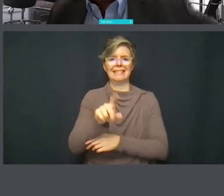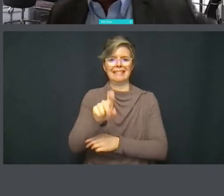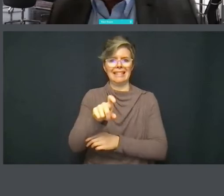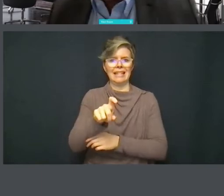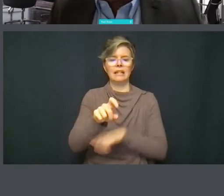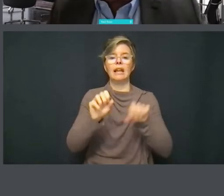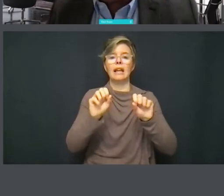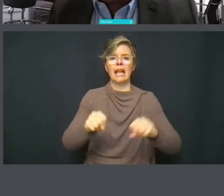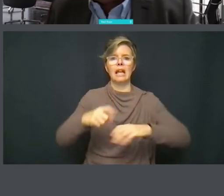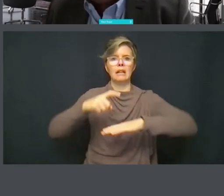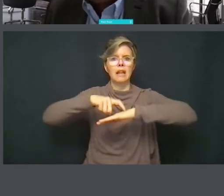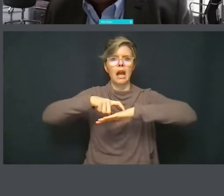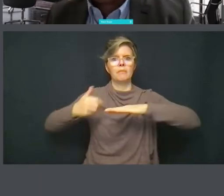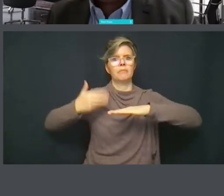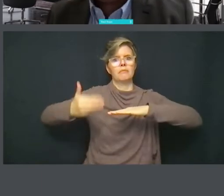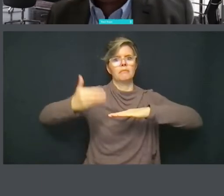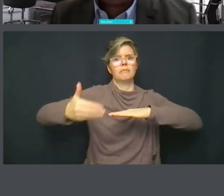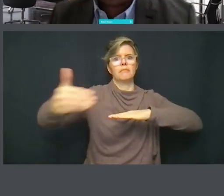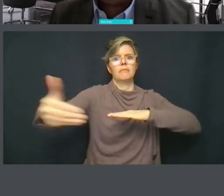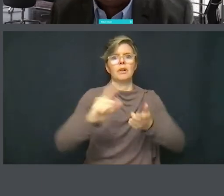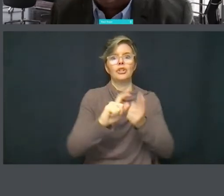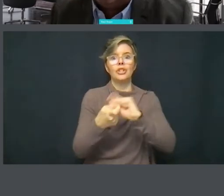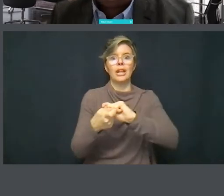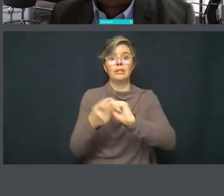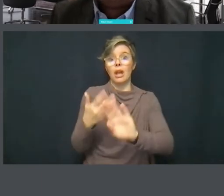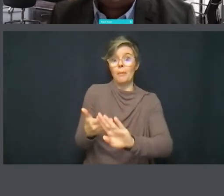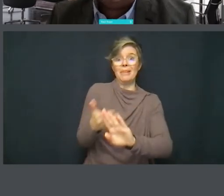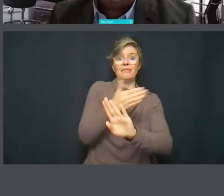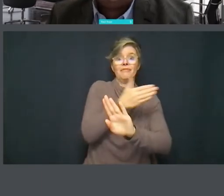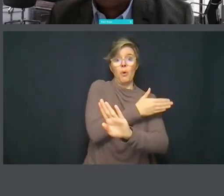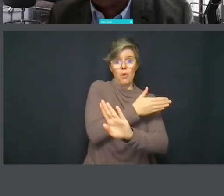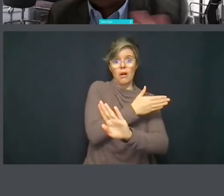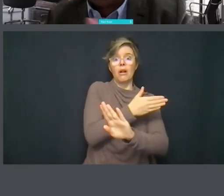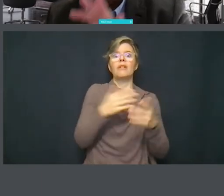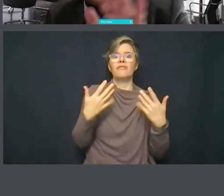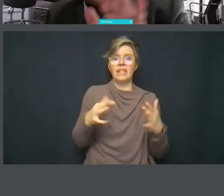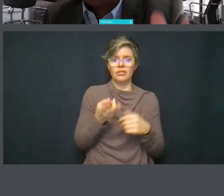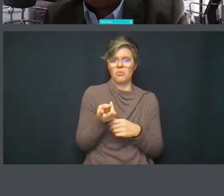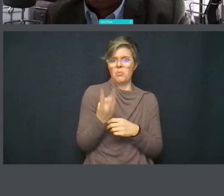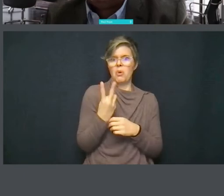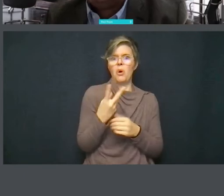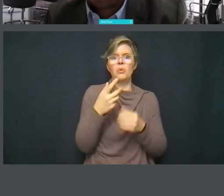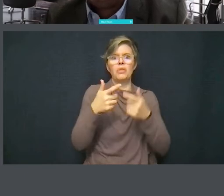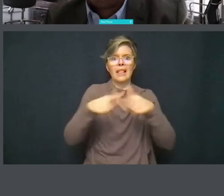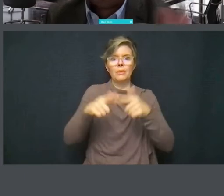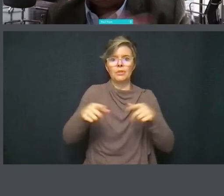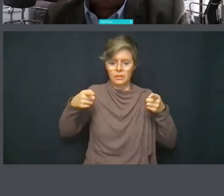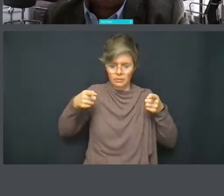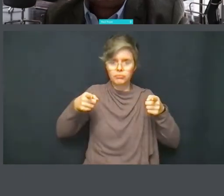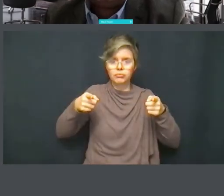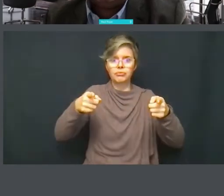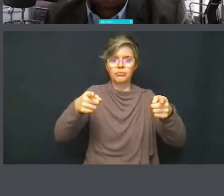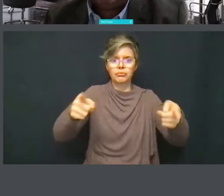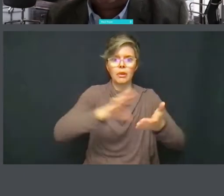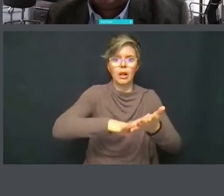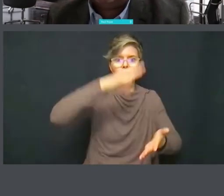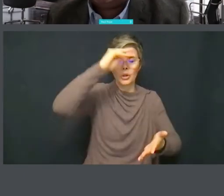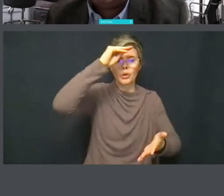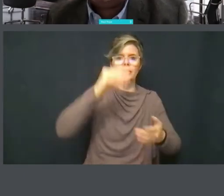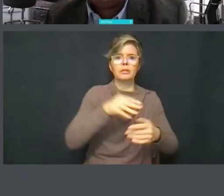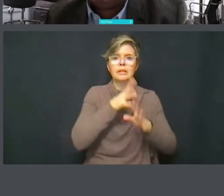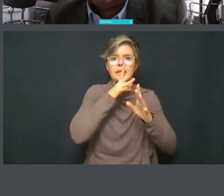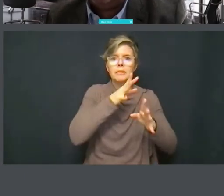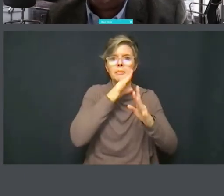you used to be bilingual, but you're not anymore, right? Or maybe you currently are, or maybe 5 years from now, you might get a job in a country